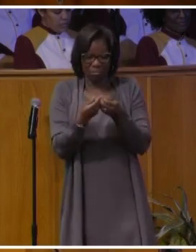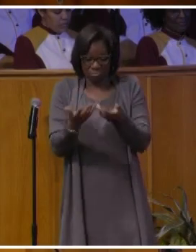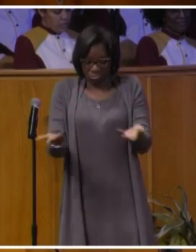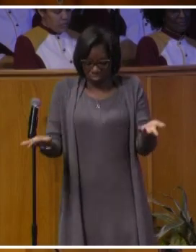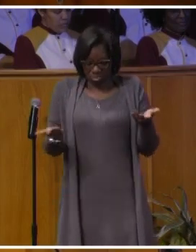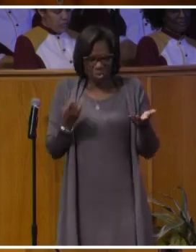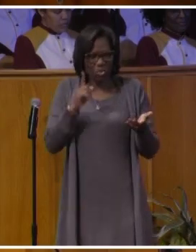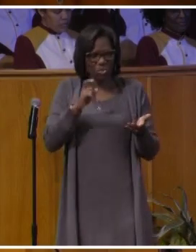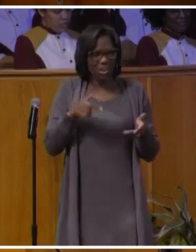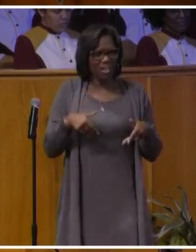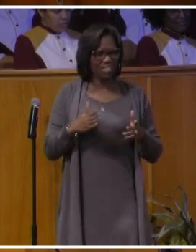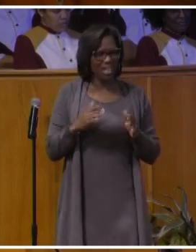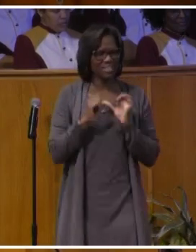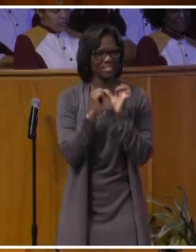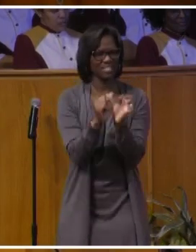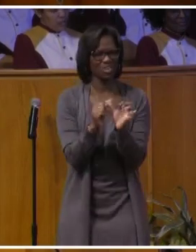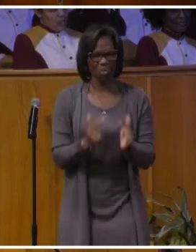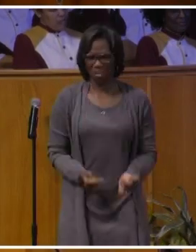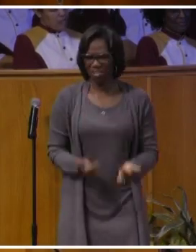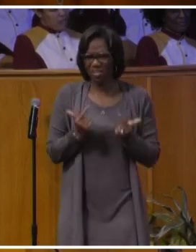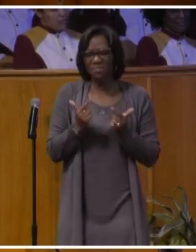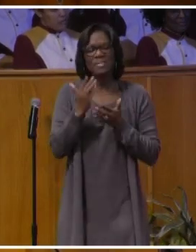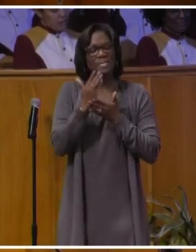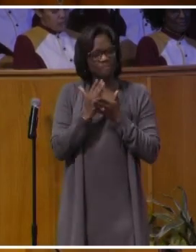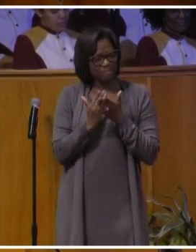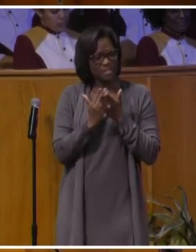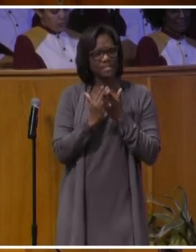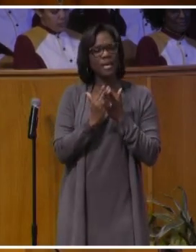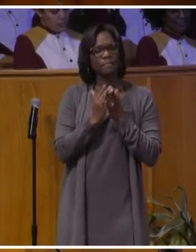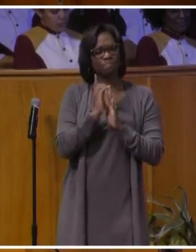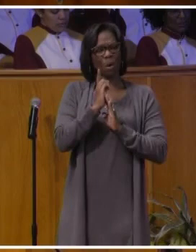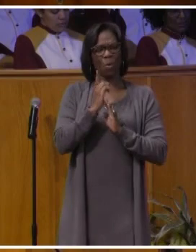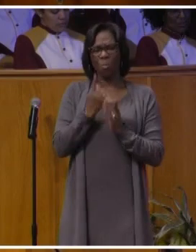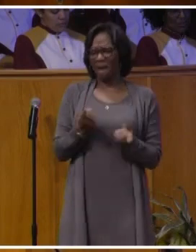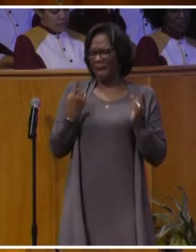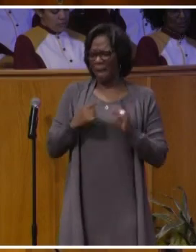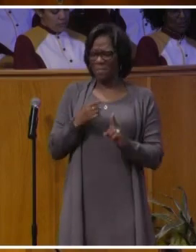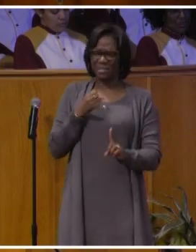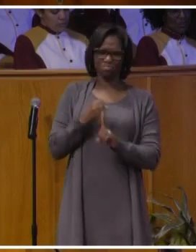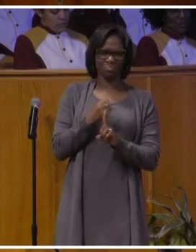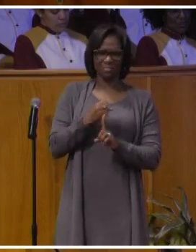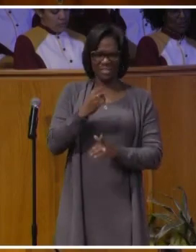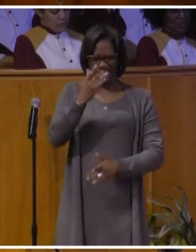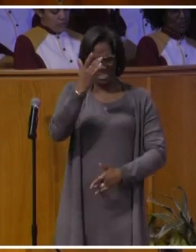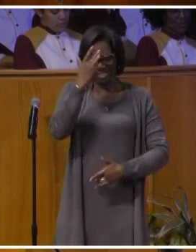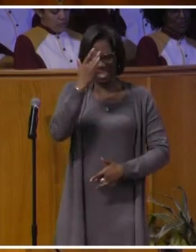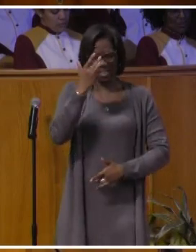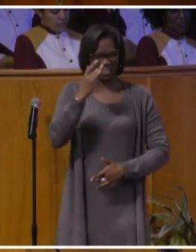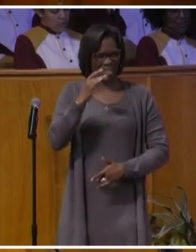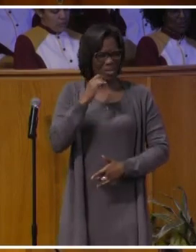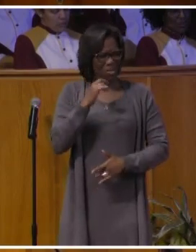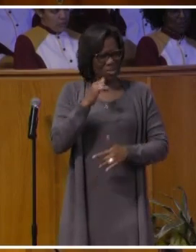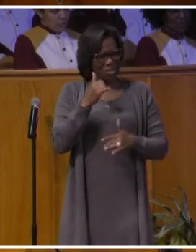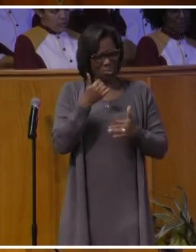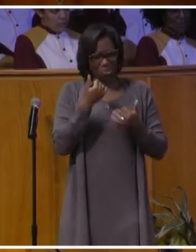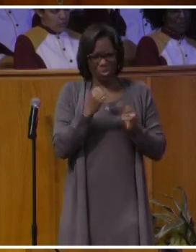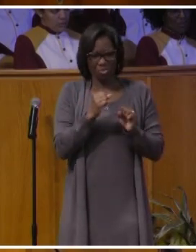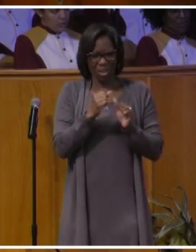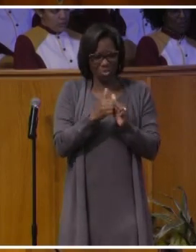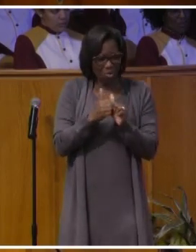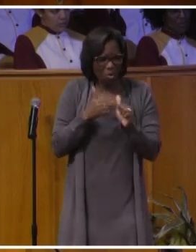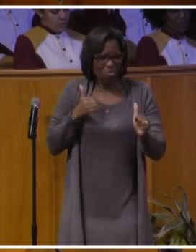let live. At some moment, a sickness will hit you that you worked hard not to